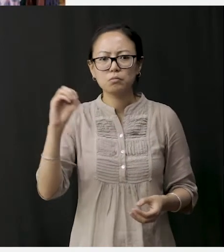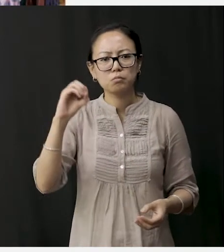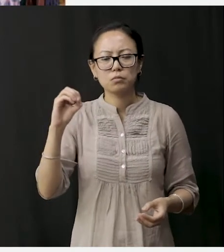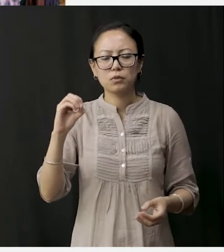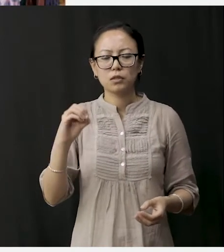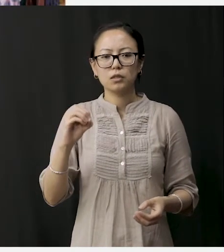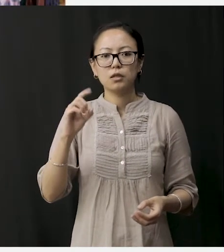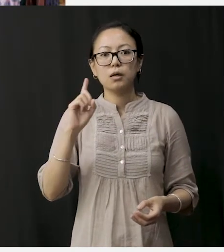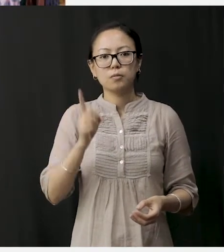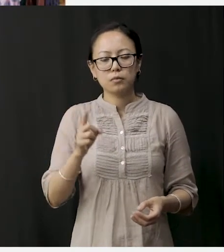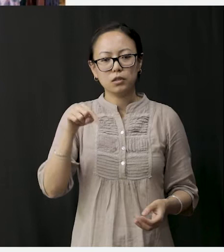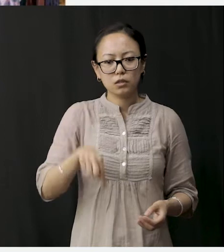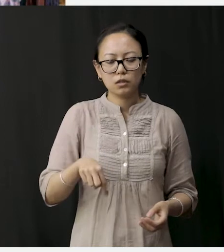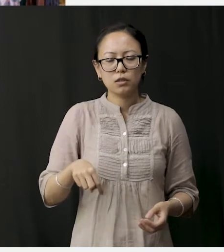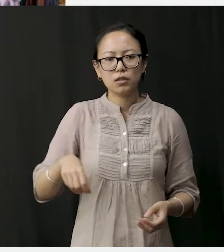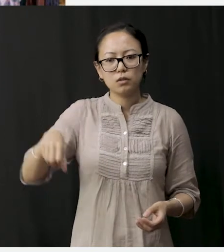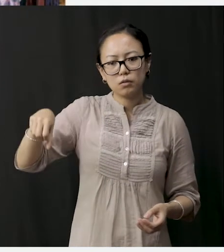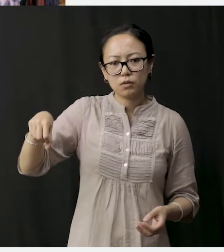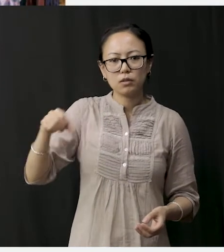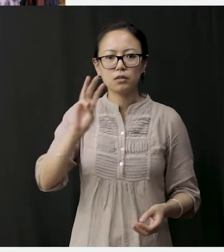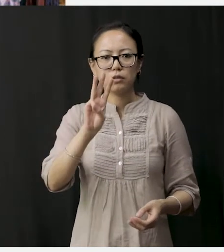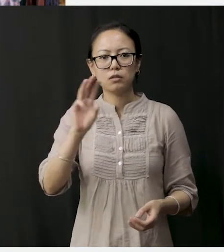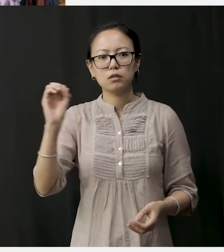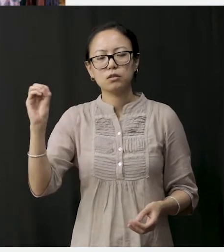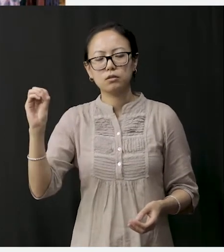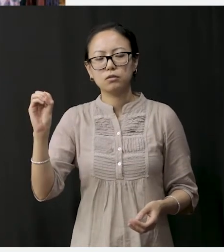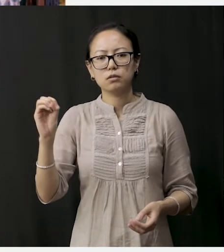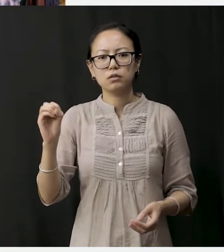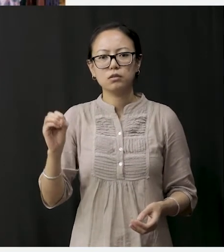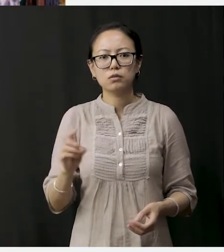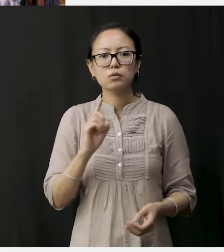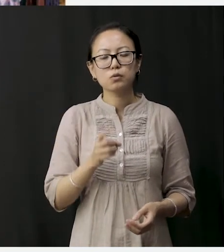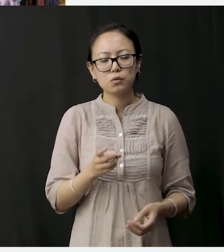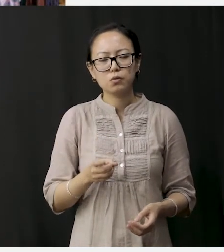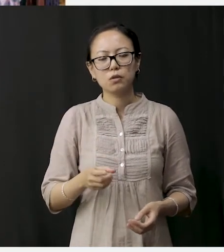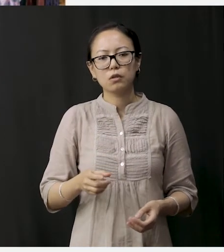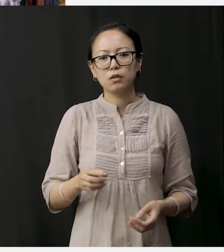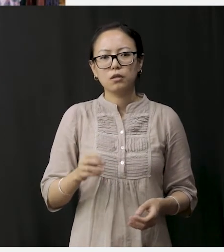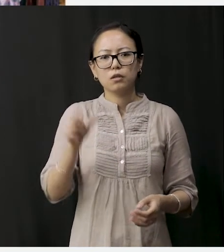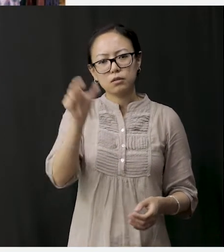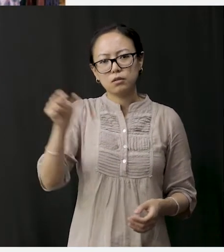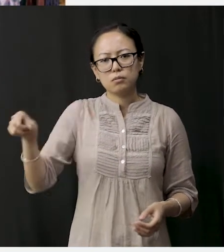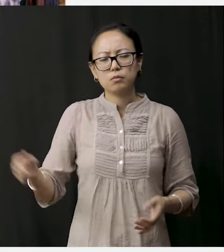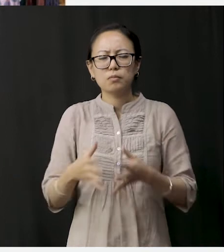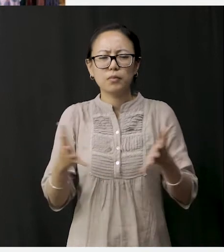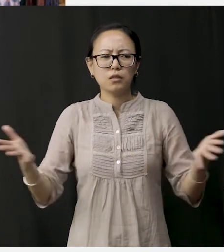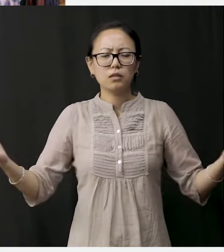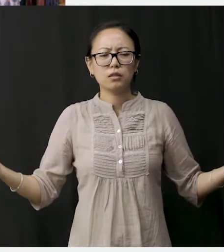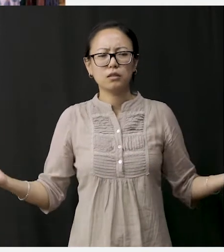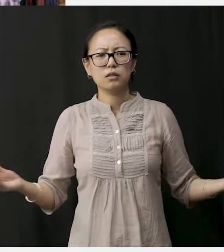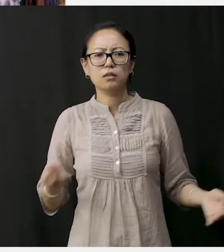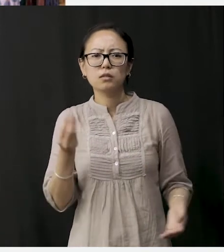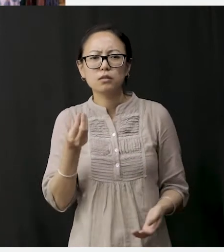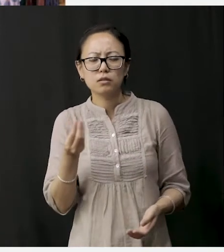was 9:30 a.m. and there were so many people in the market. Some of them were selling the vegetables, some of them